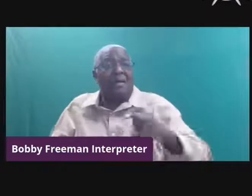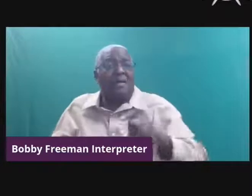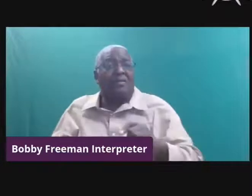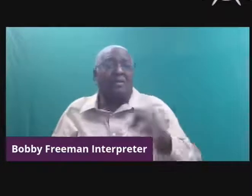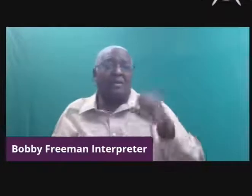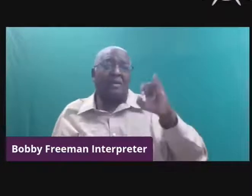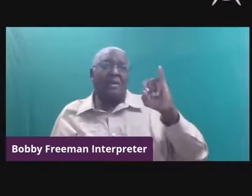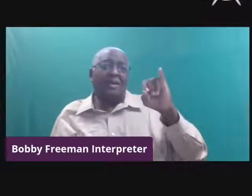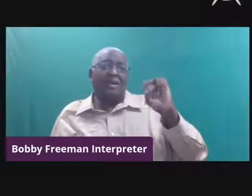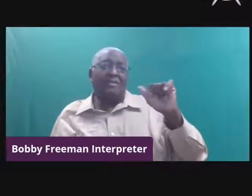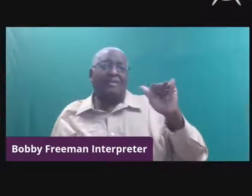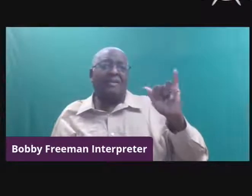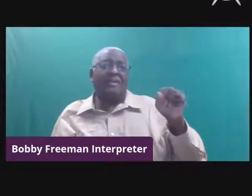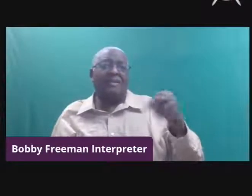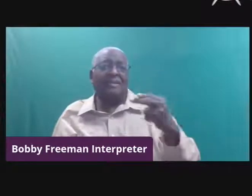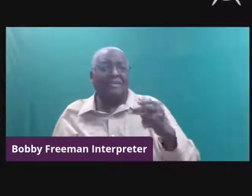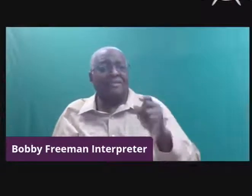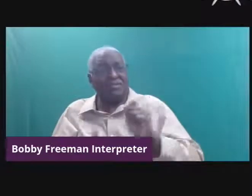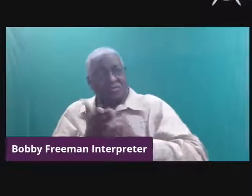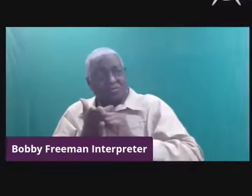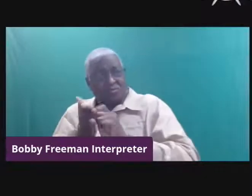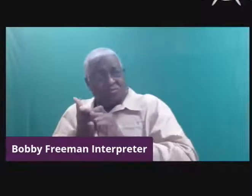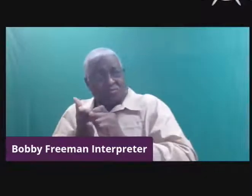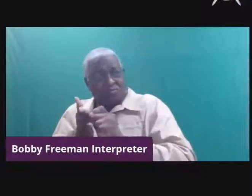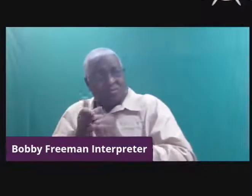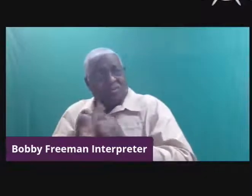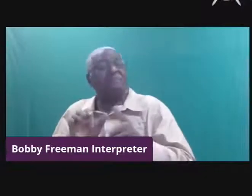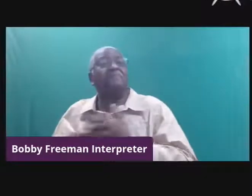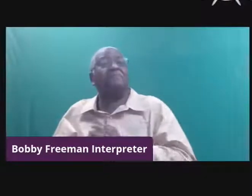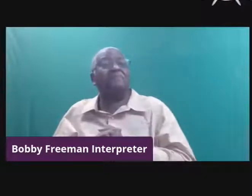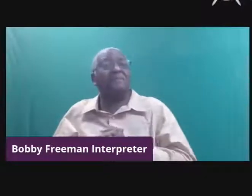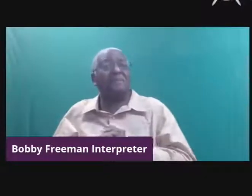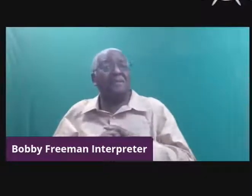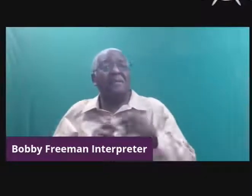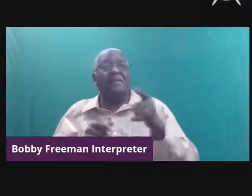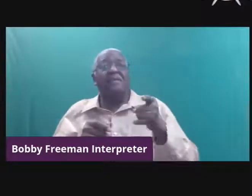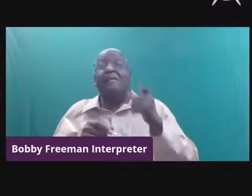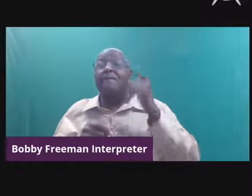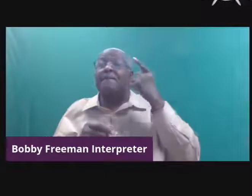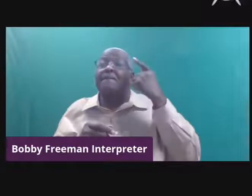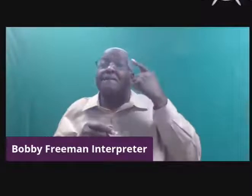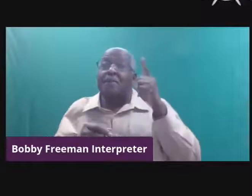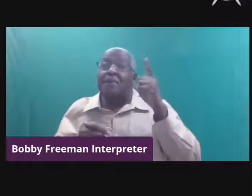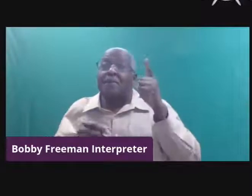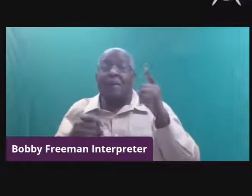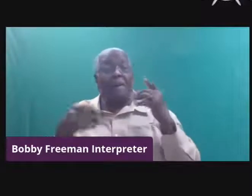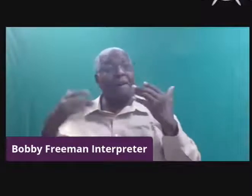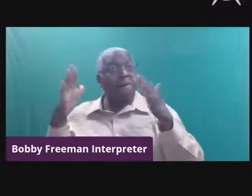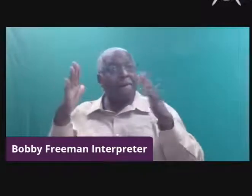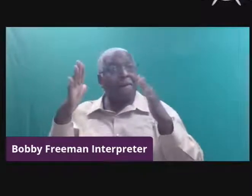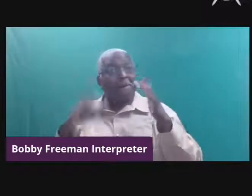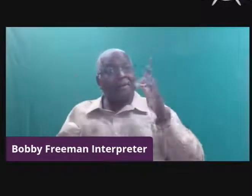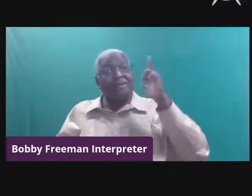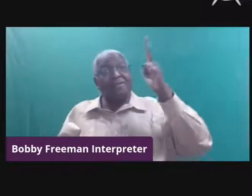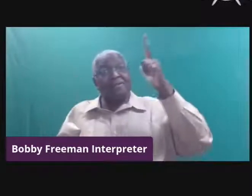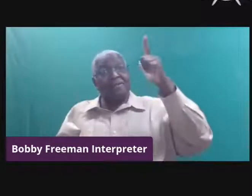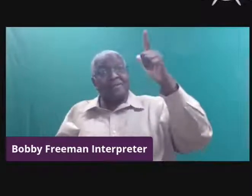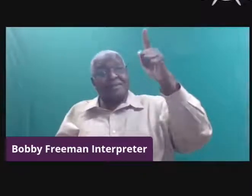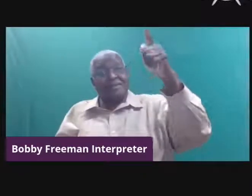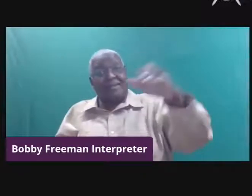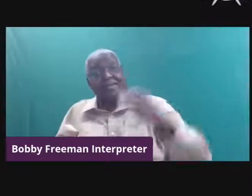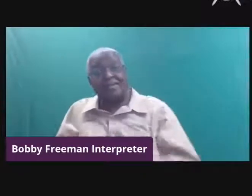of a song for an impending praise that's going to come after they find themselves in captivity. Okay, catch